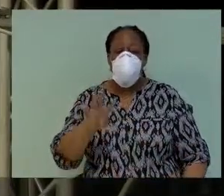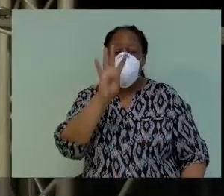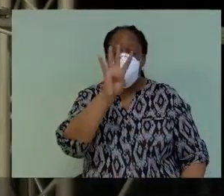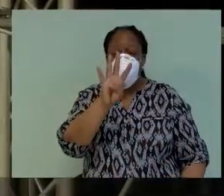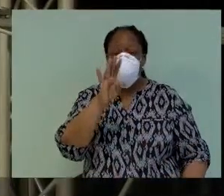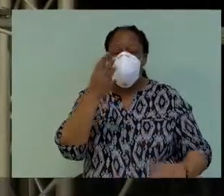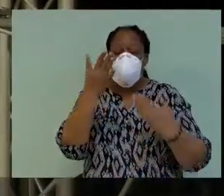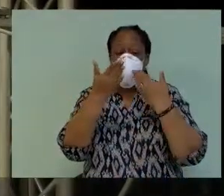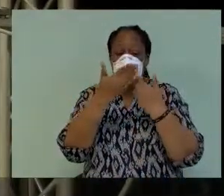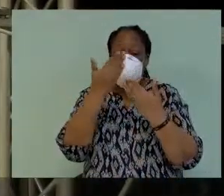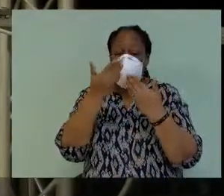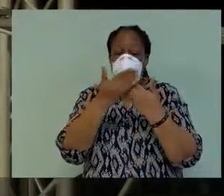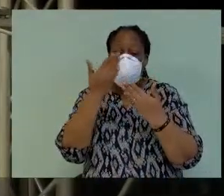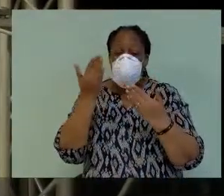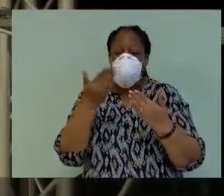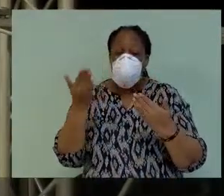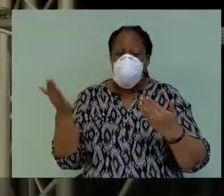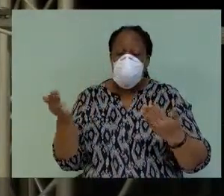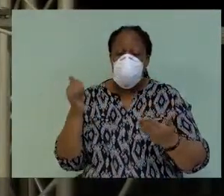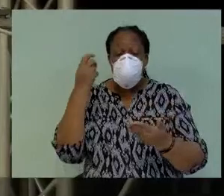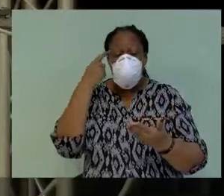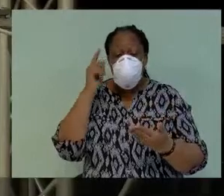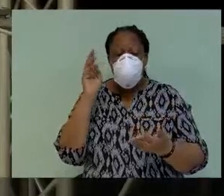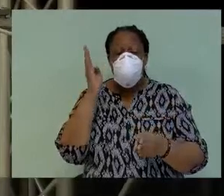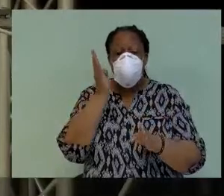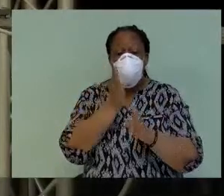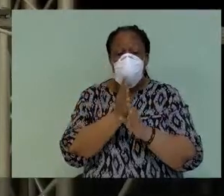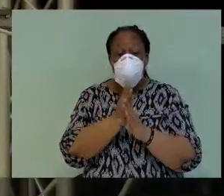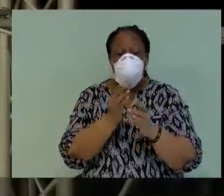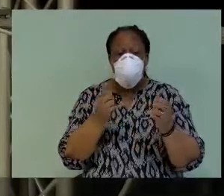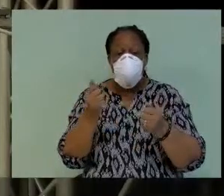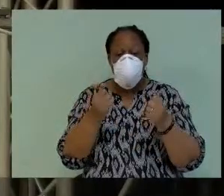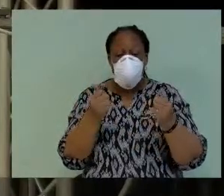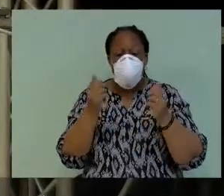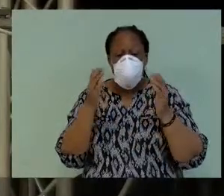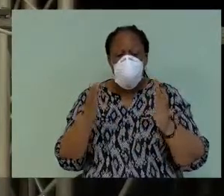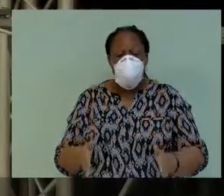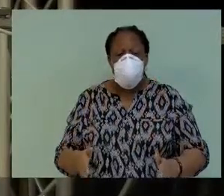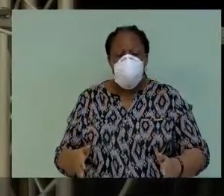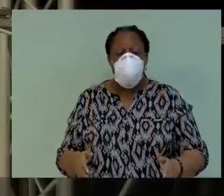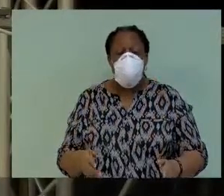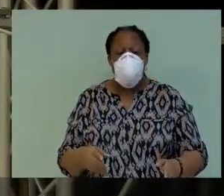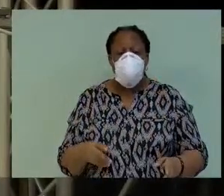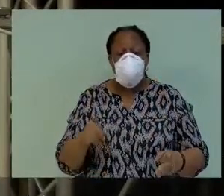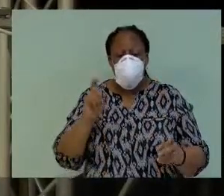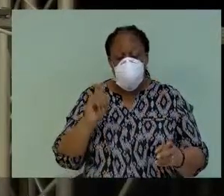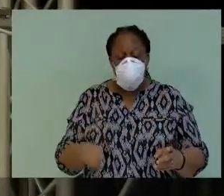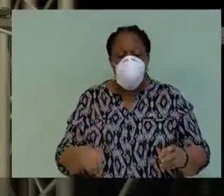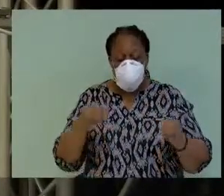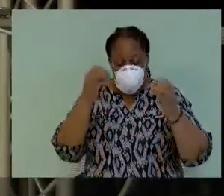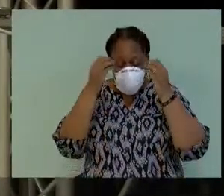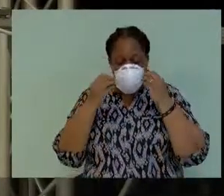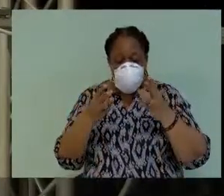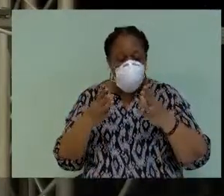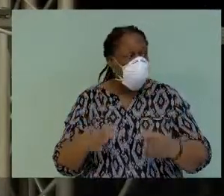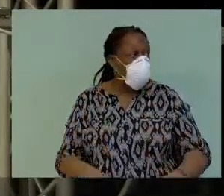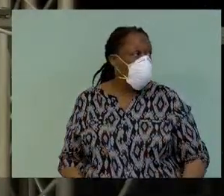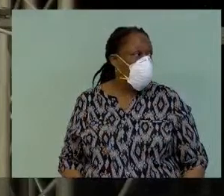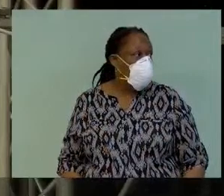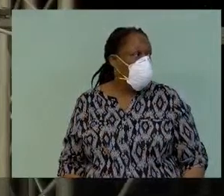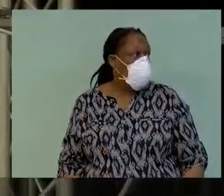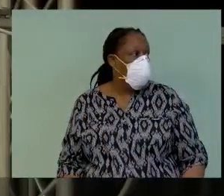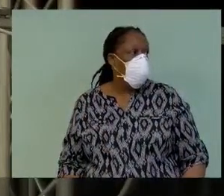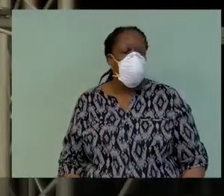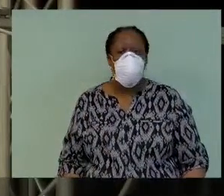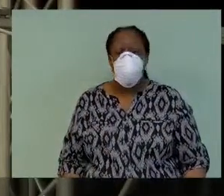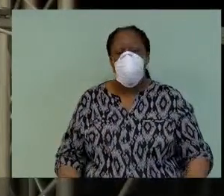that we are asking the bus drivers. They complained at first because at first we said 4 passengers. It was